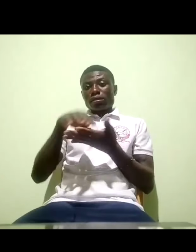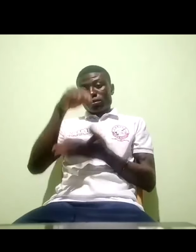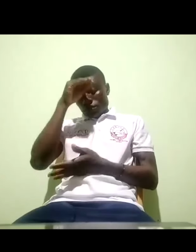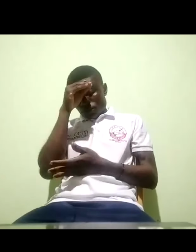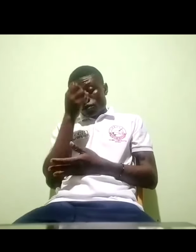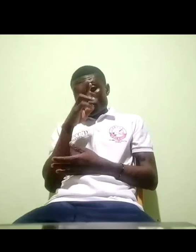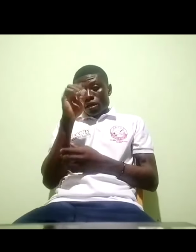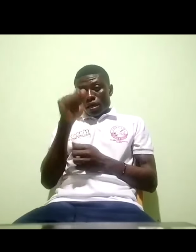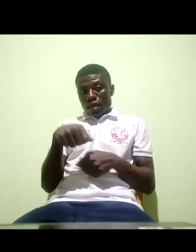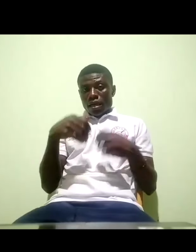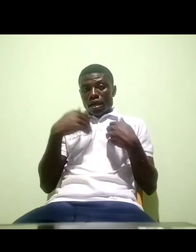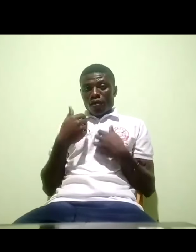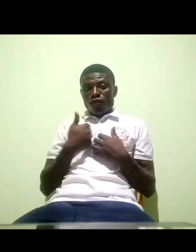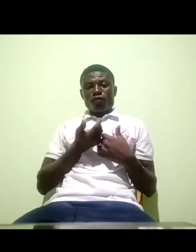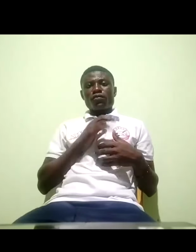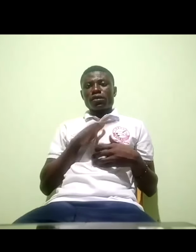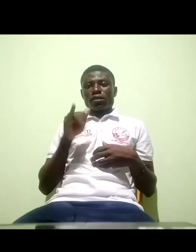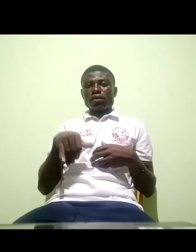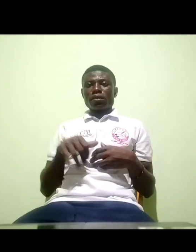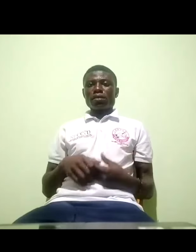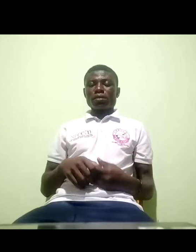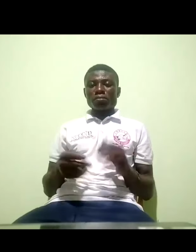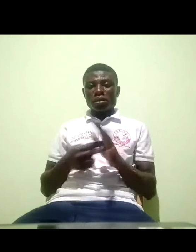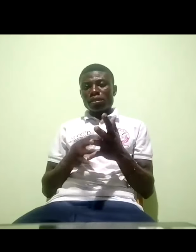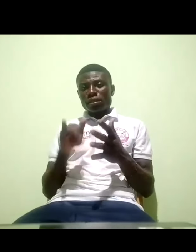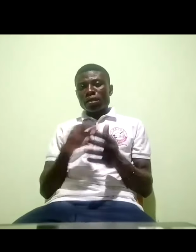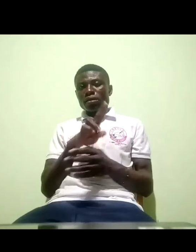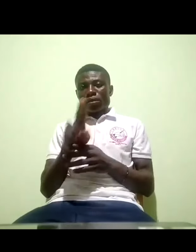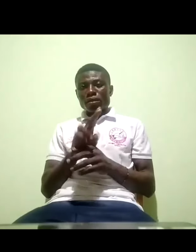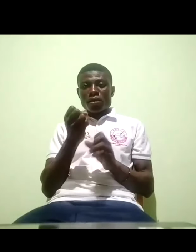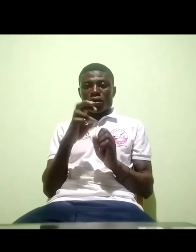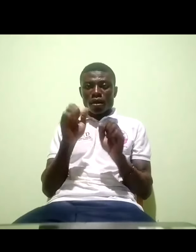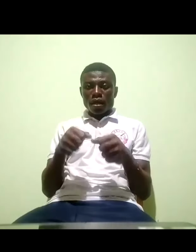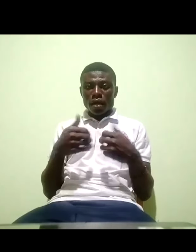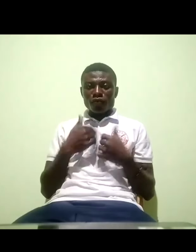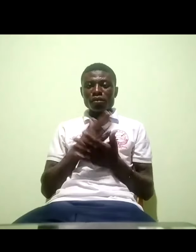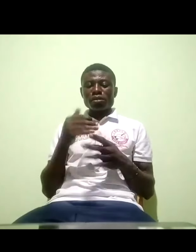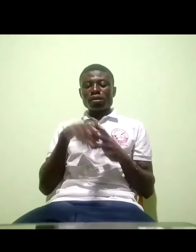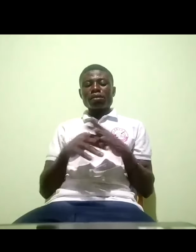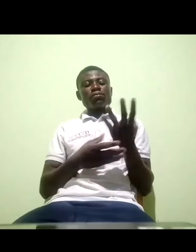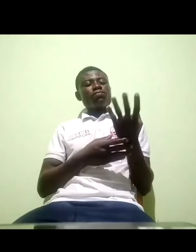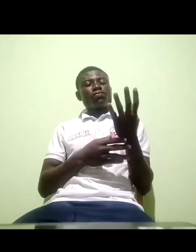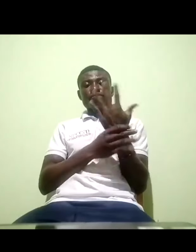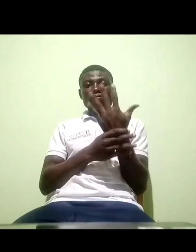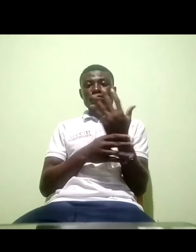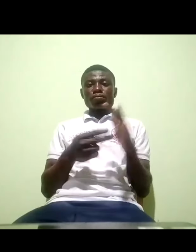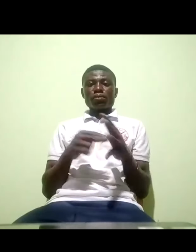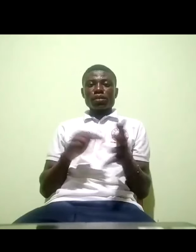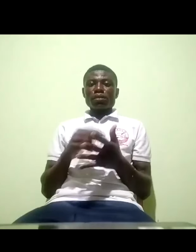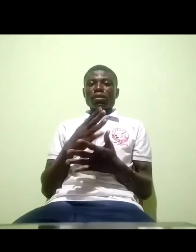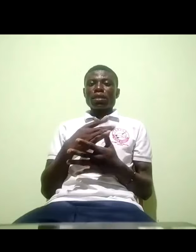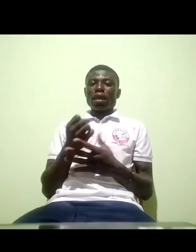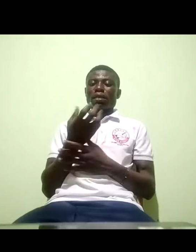some fidget tools like Fitbit, or keeping something in his hand like a clay ball or